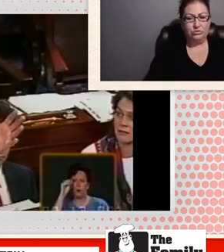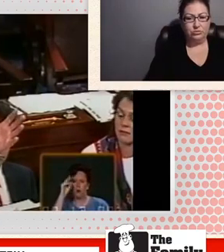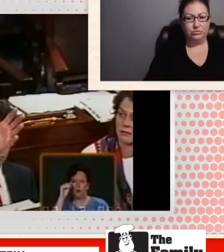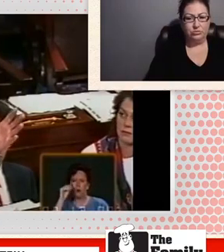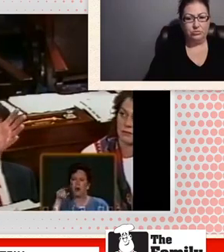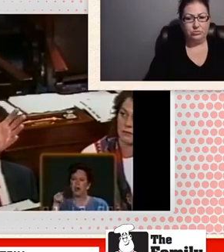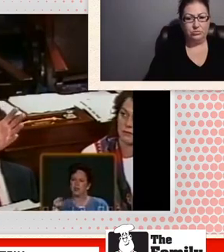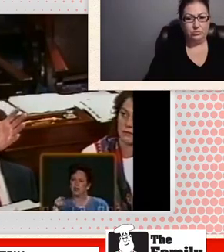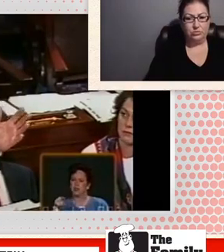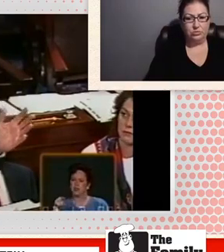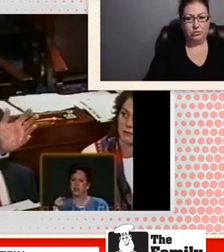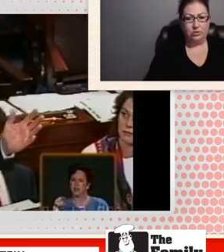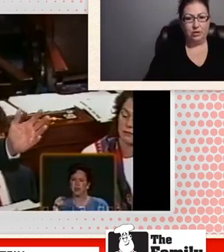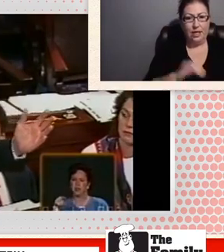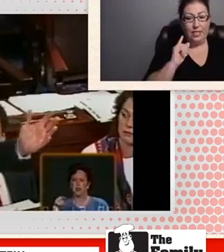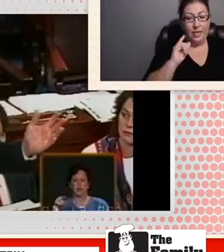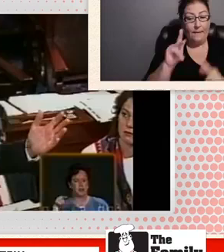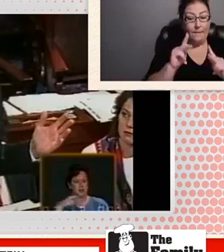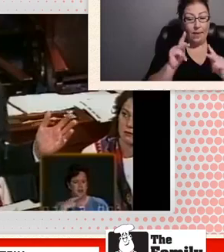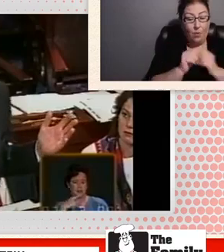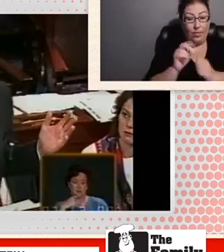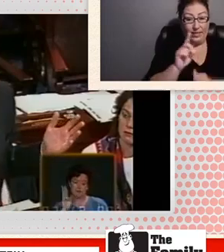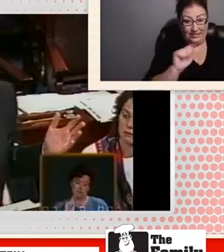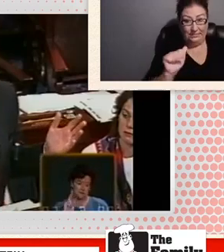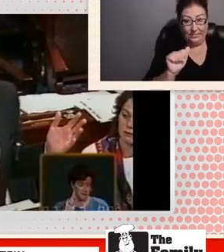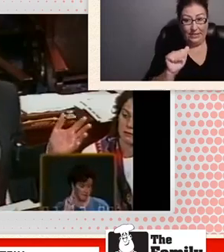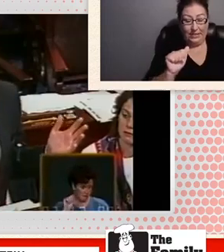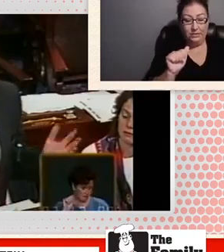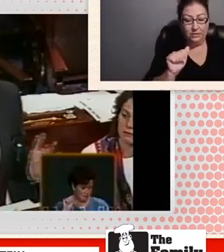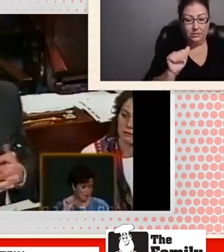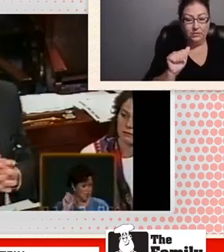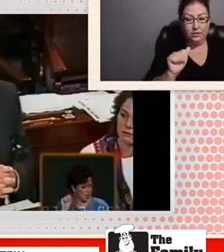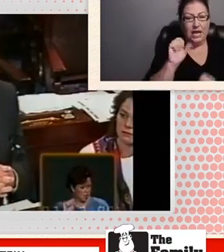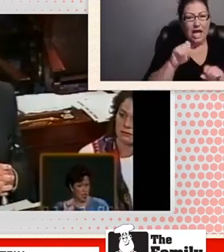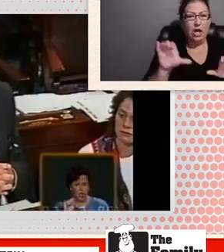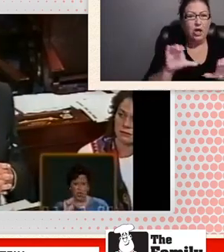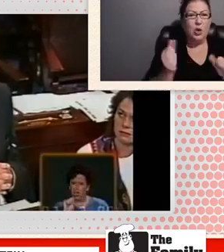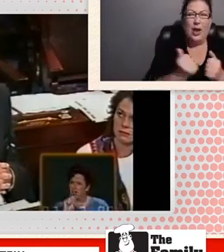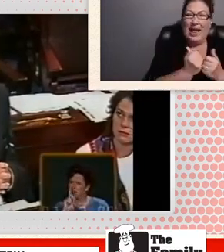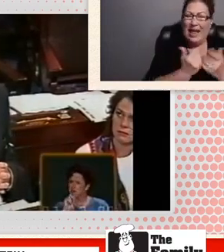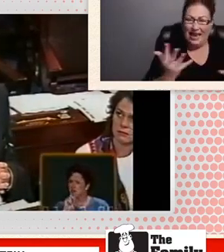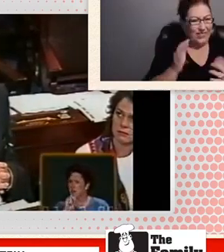that people with disabilities could do anything that they set their minds to do,